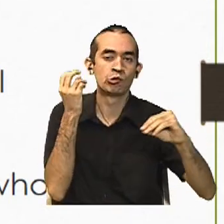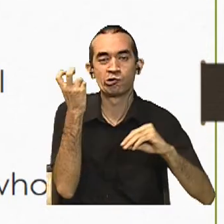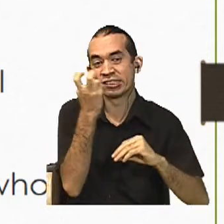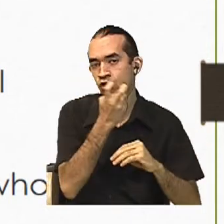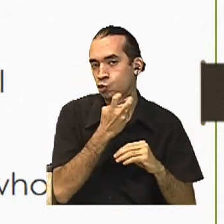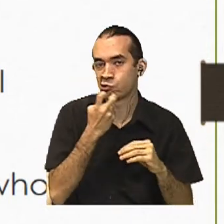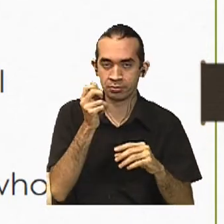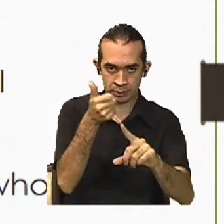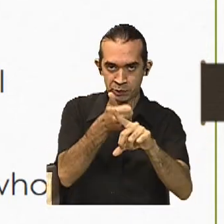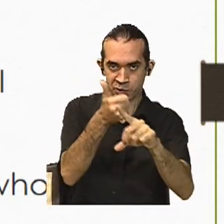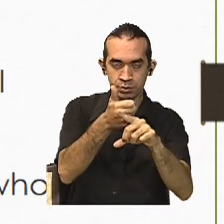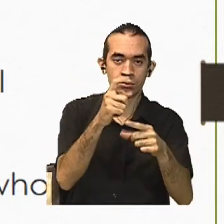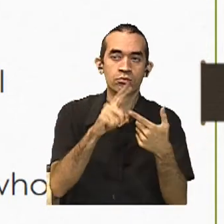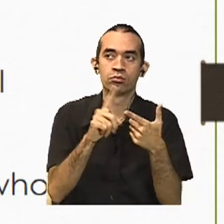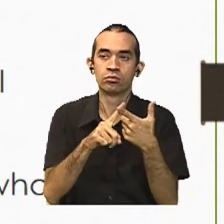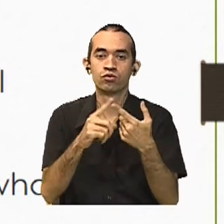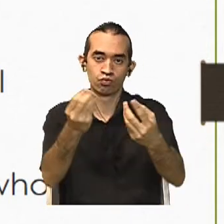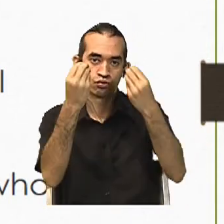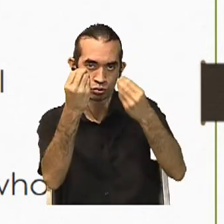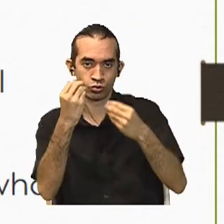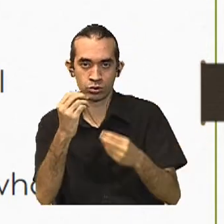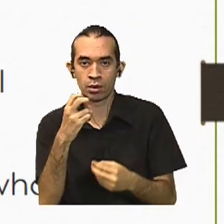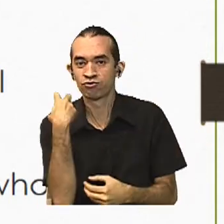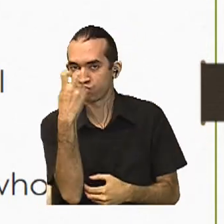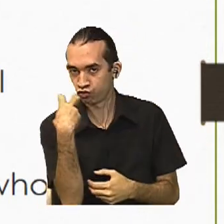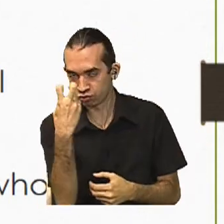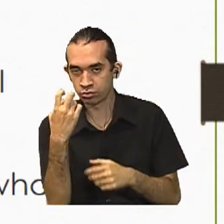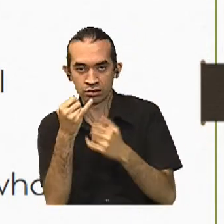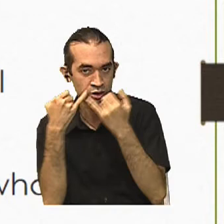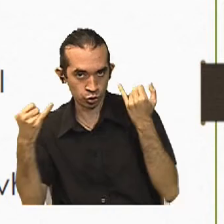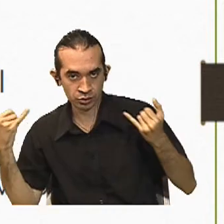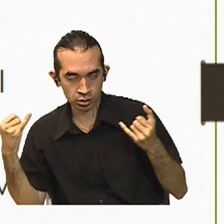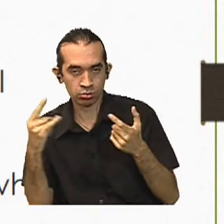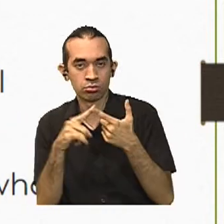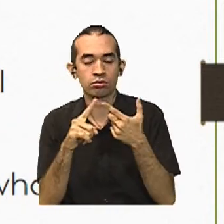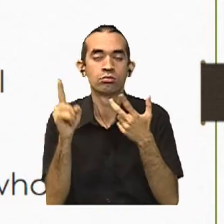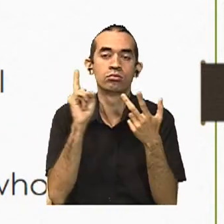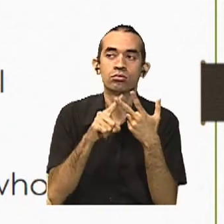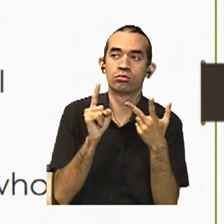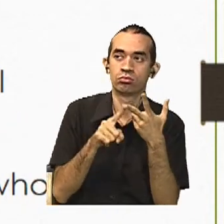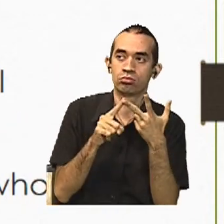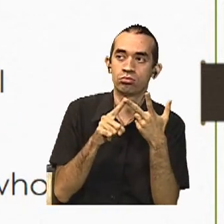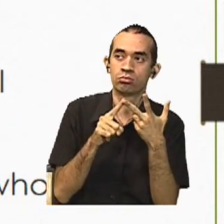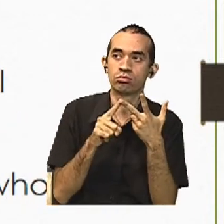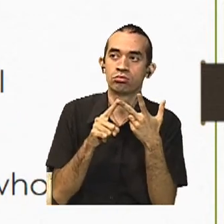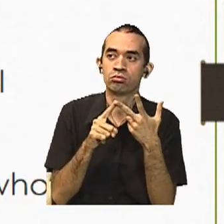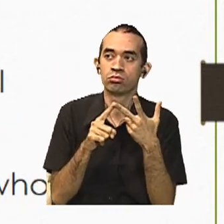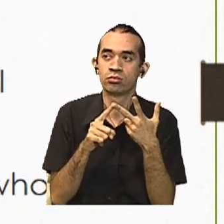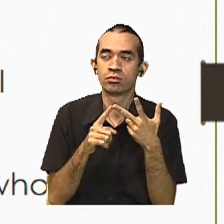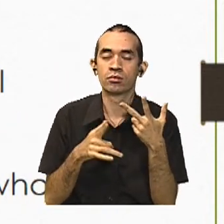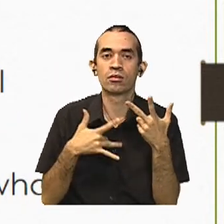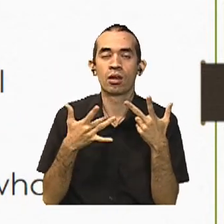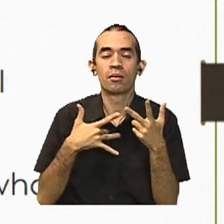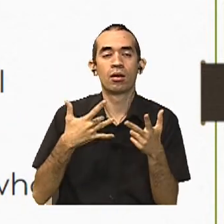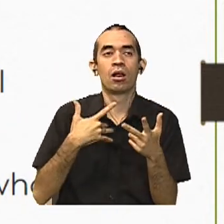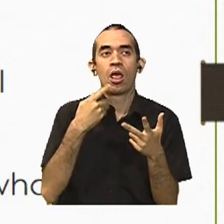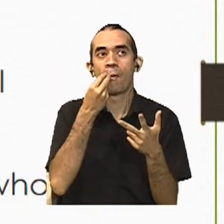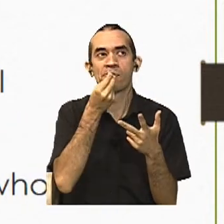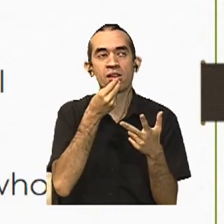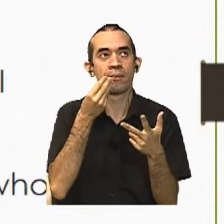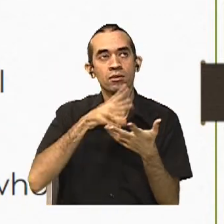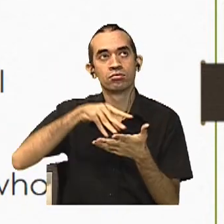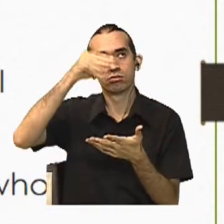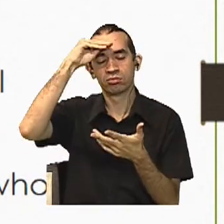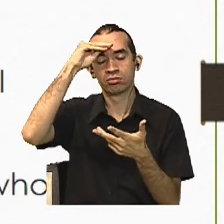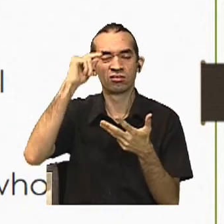teach you how to speak a language, make you learn how to feel your lips, or are